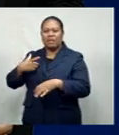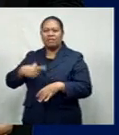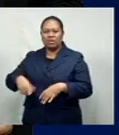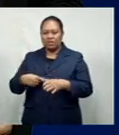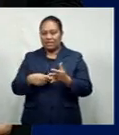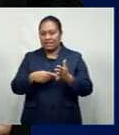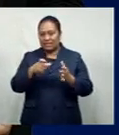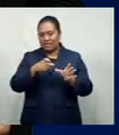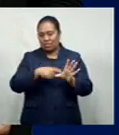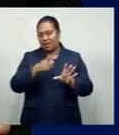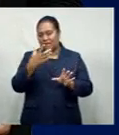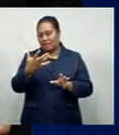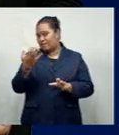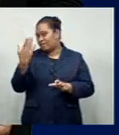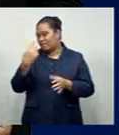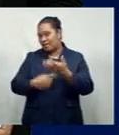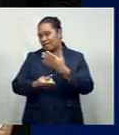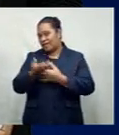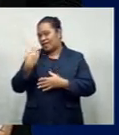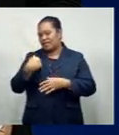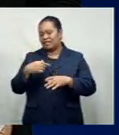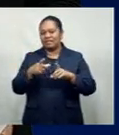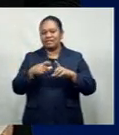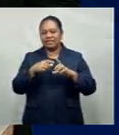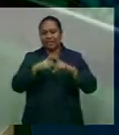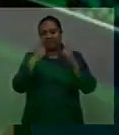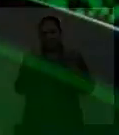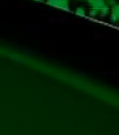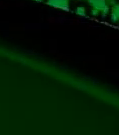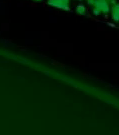December last year. Eleanor Turangivi reports.